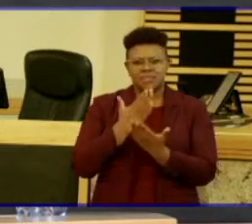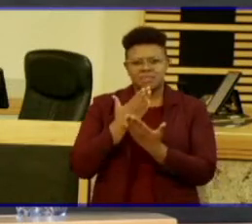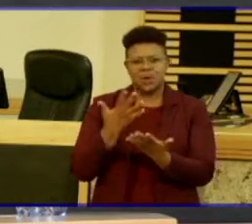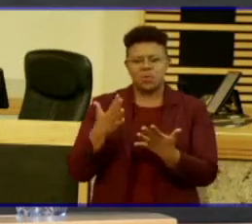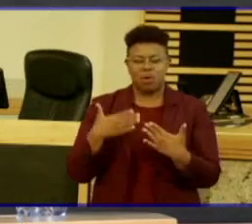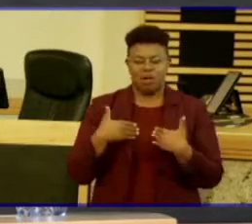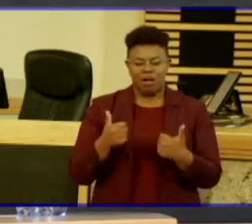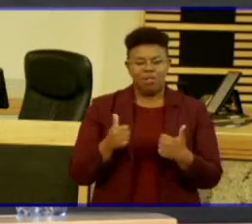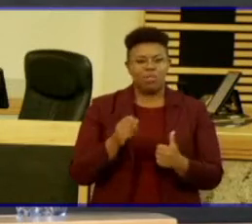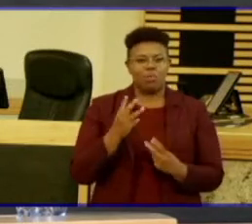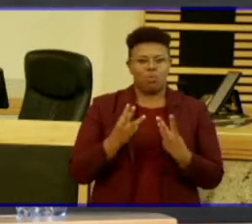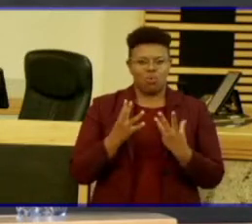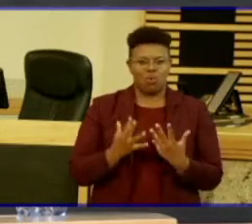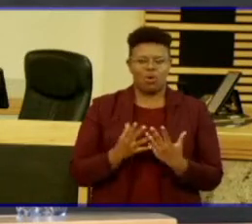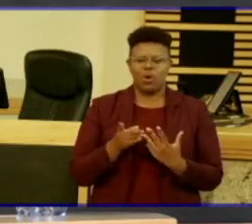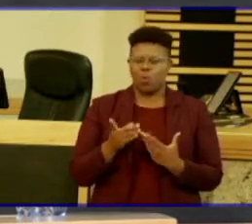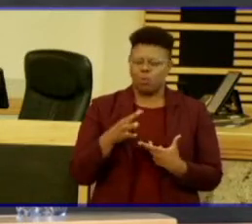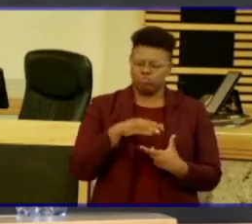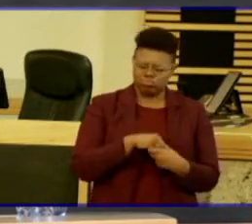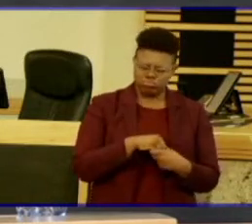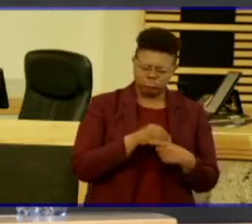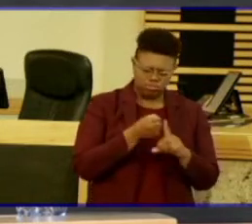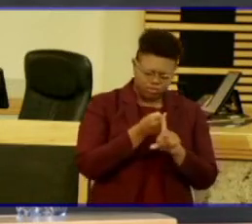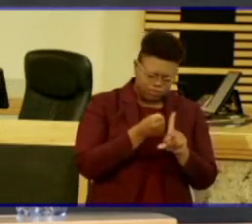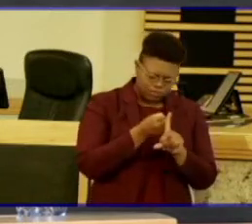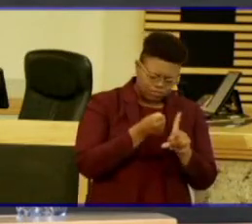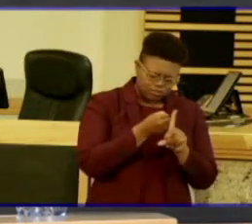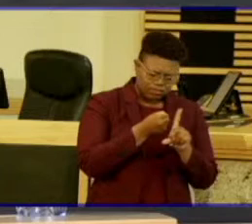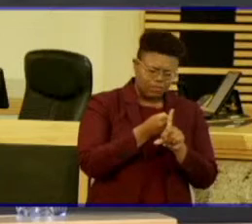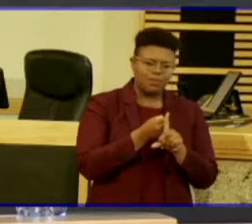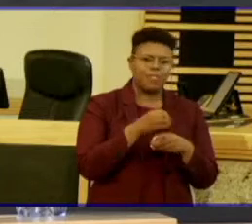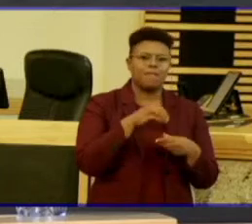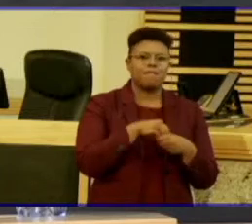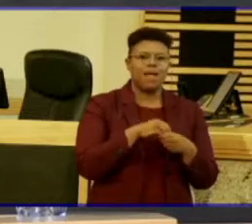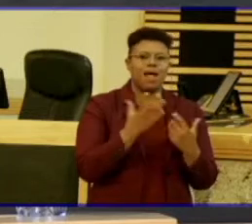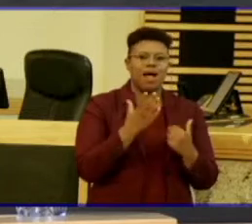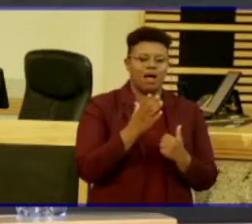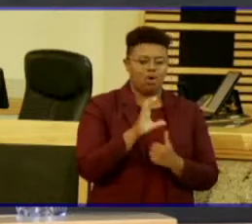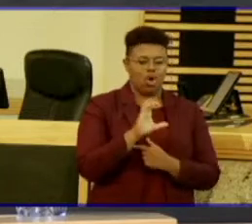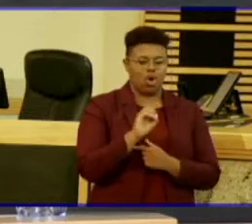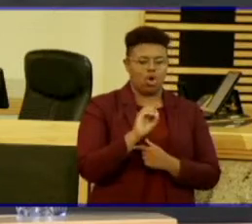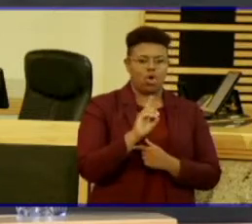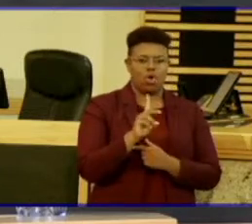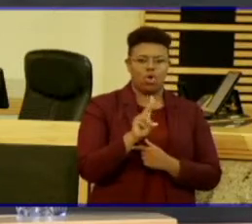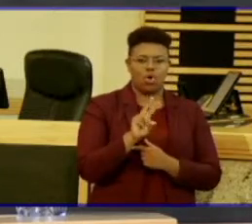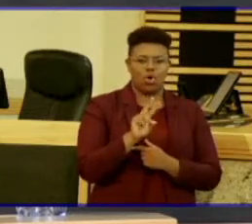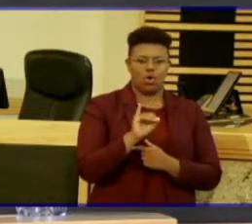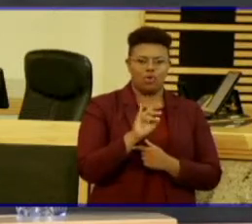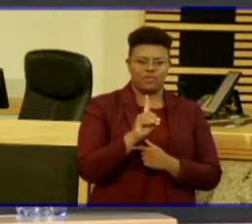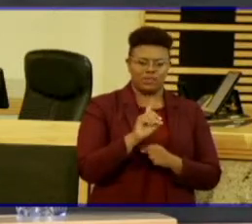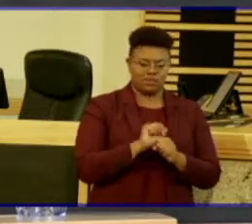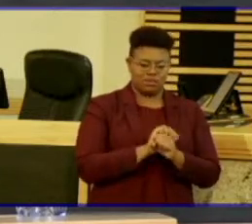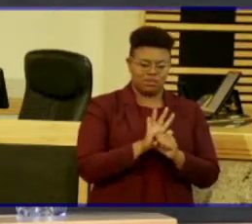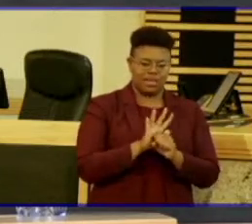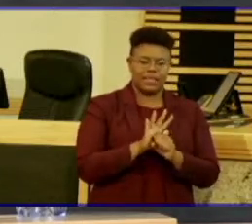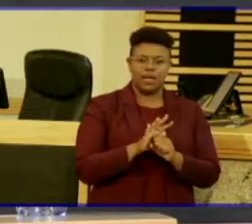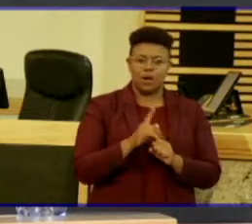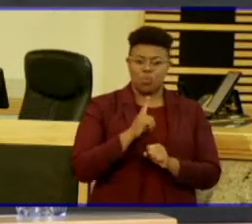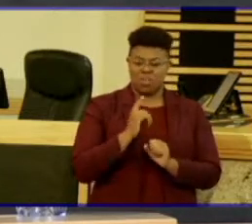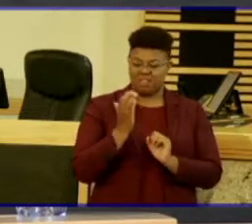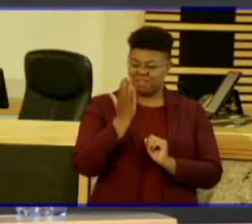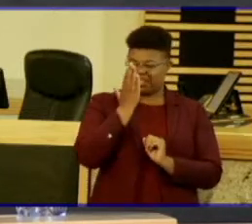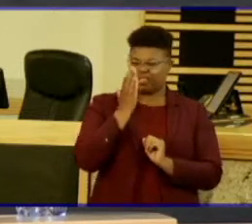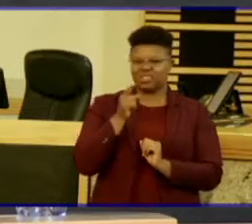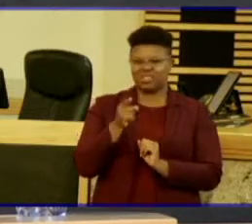health workers who have been in the forefront of combating the COVID-19 against all odds. We were faced with a virus that has